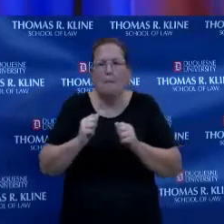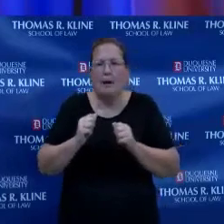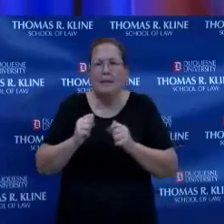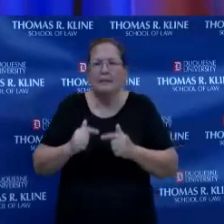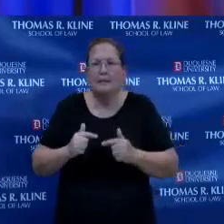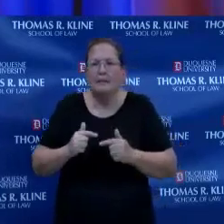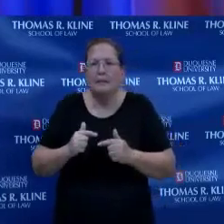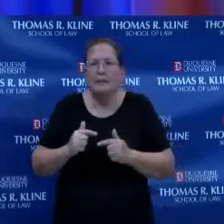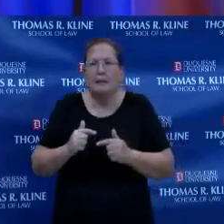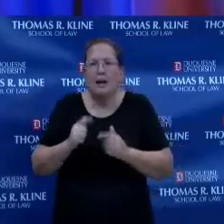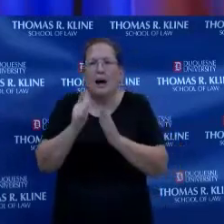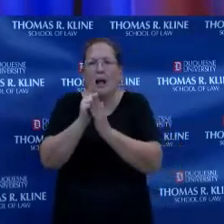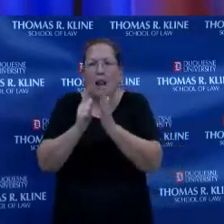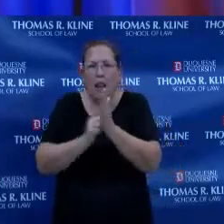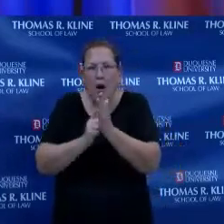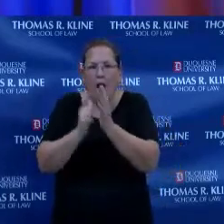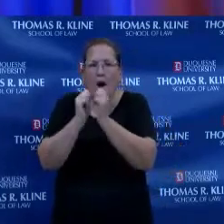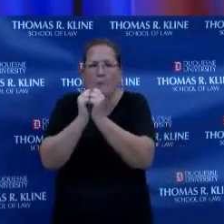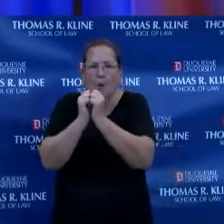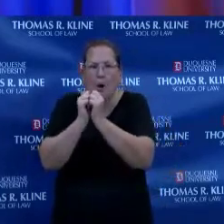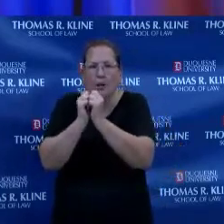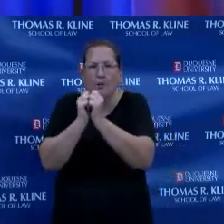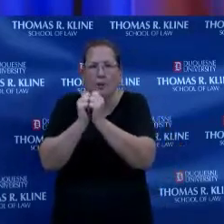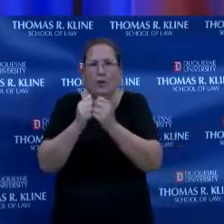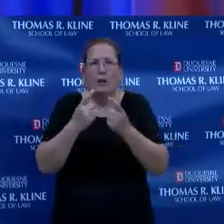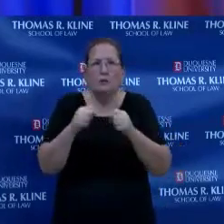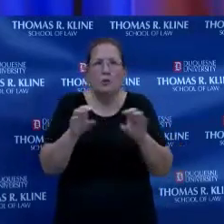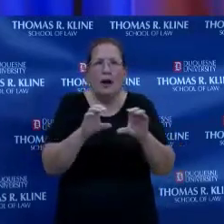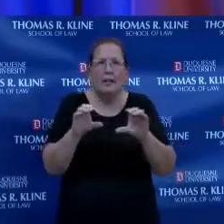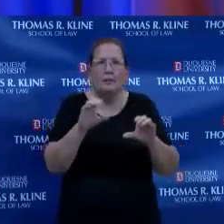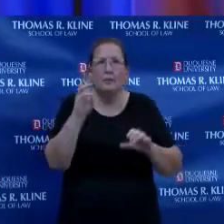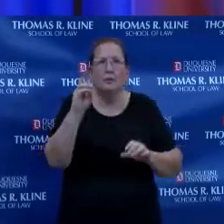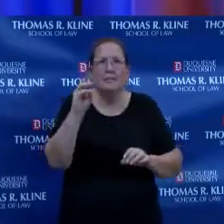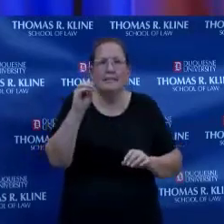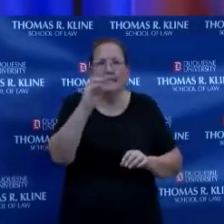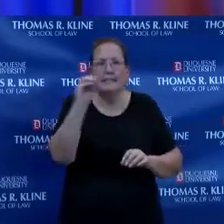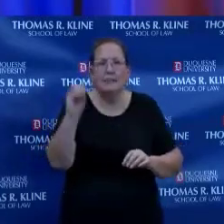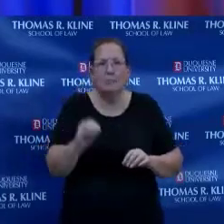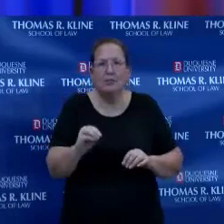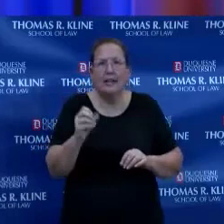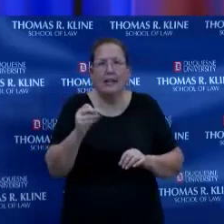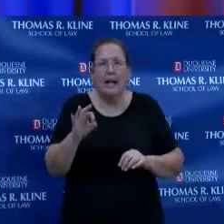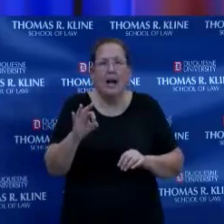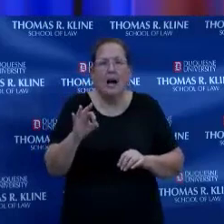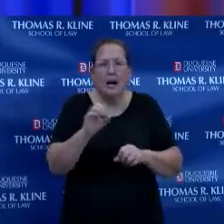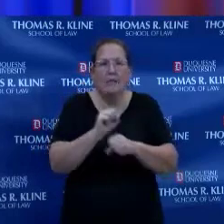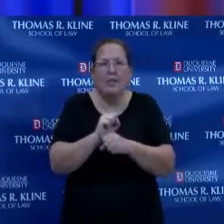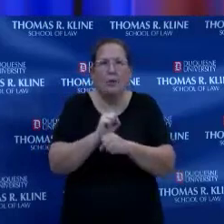for that, try to do at least 60% of the load. Do you know why?